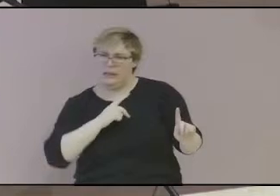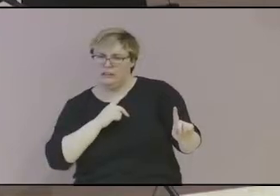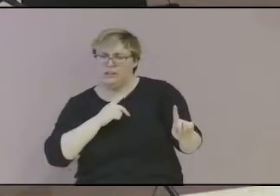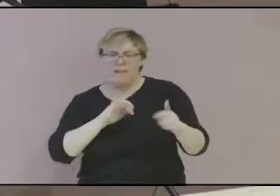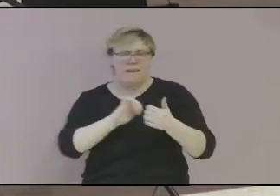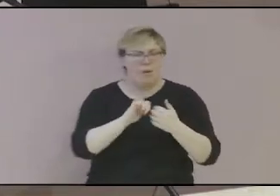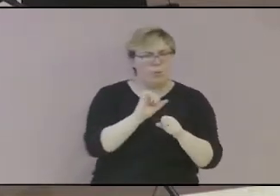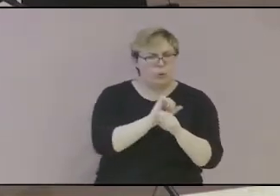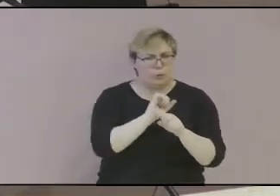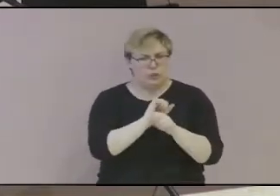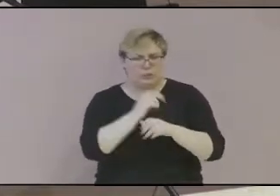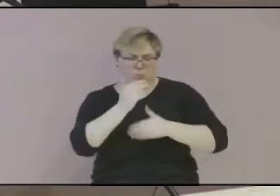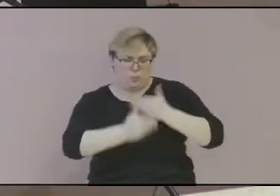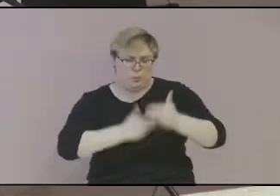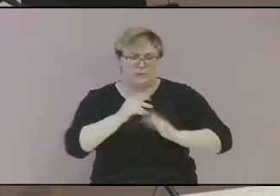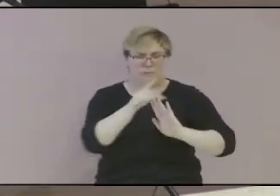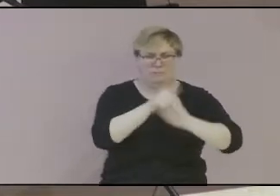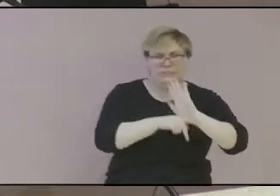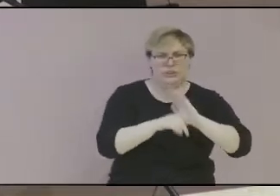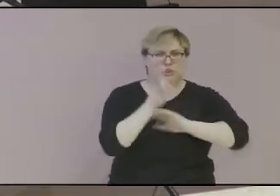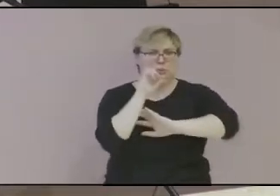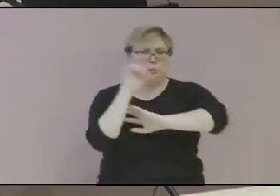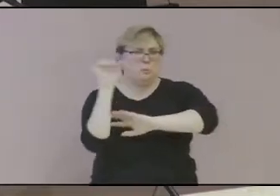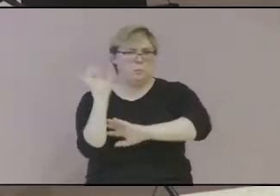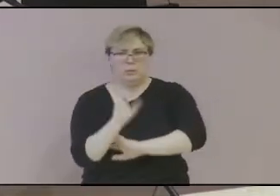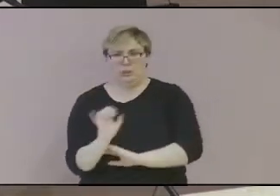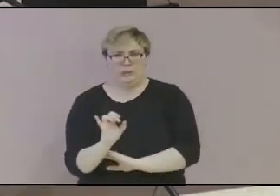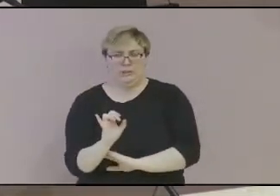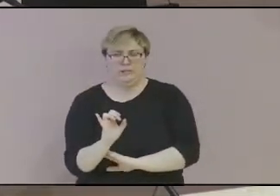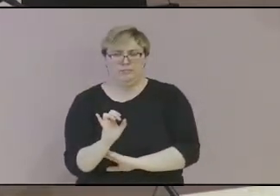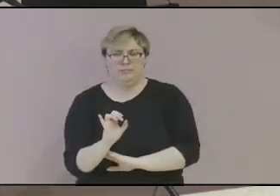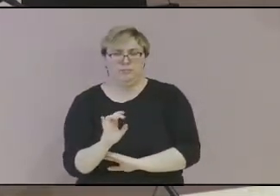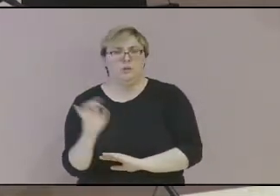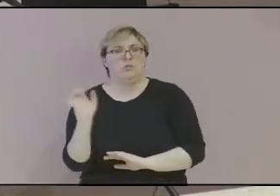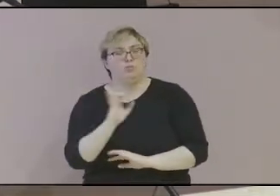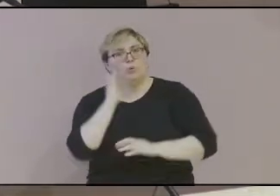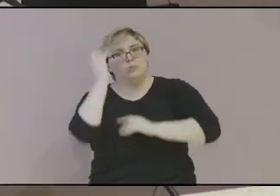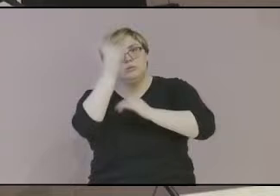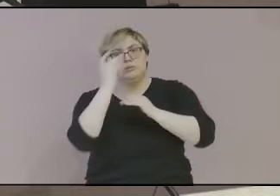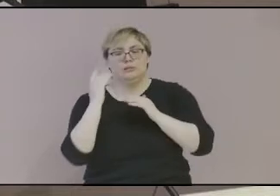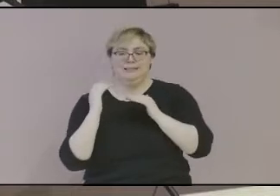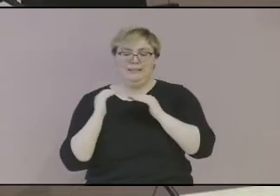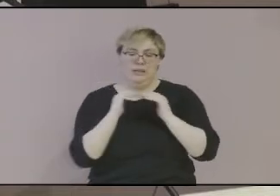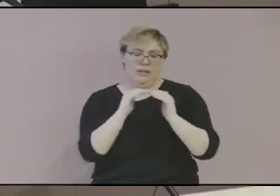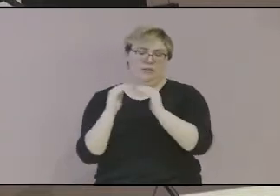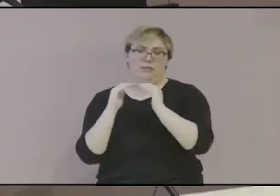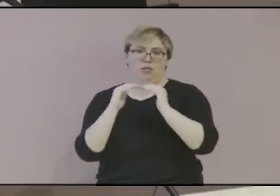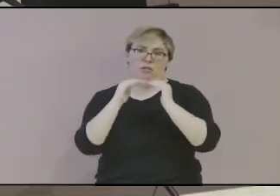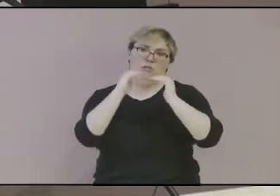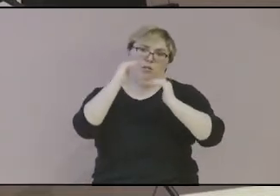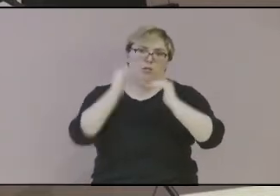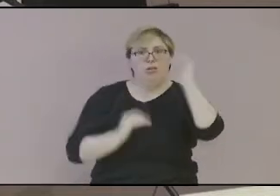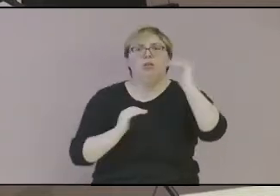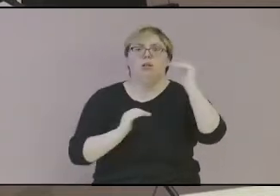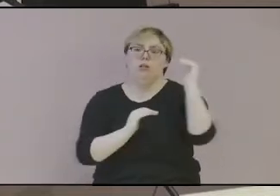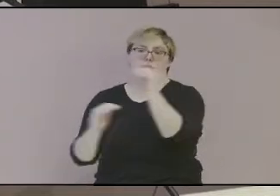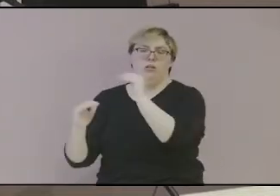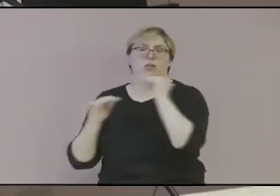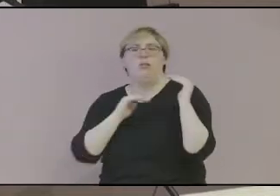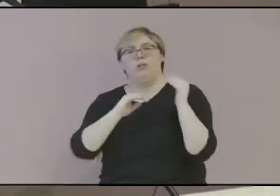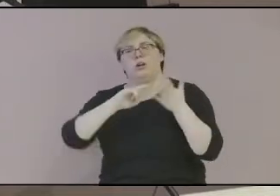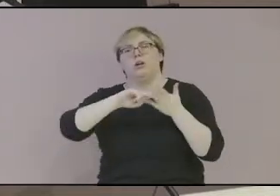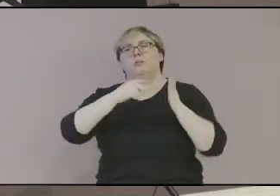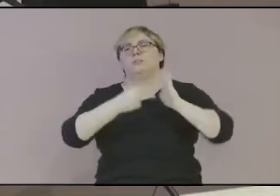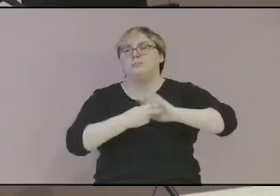about poverty and other forms of inequality, creating vastly unfair patterns of allocation between different hospitals, even in one